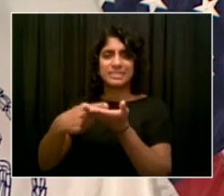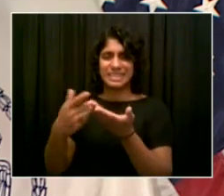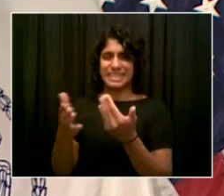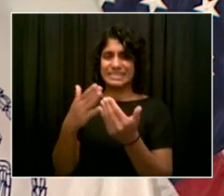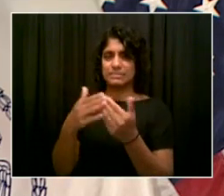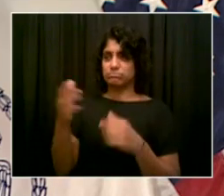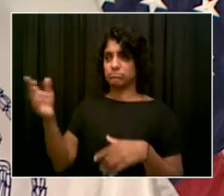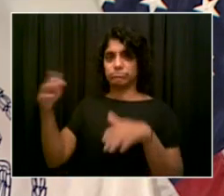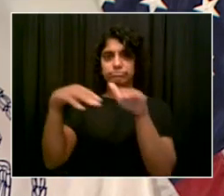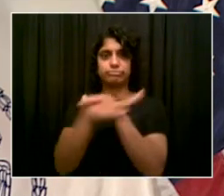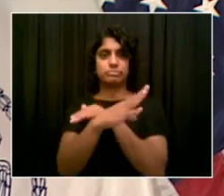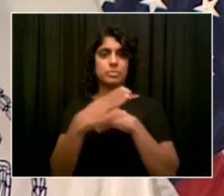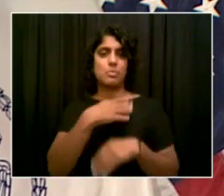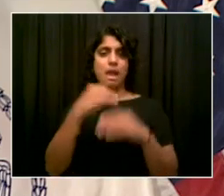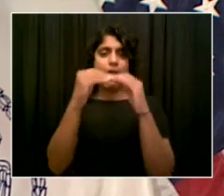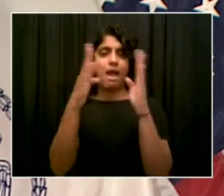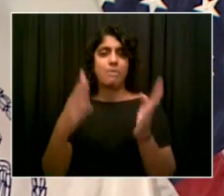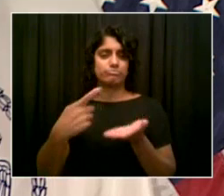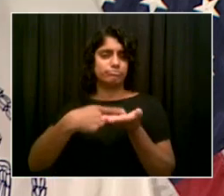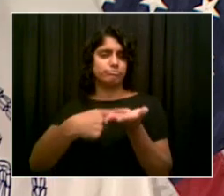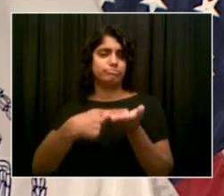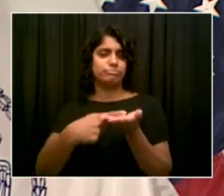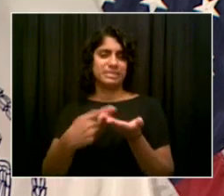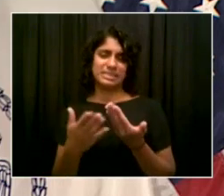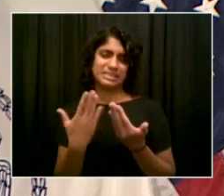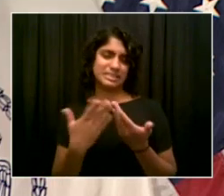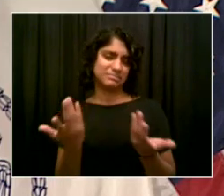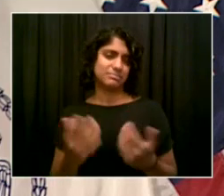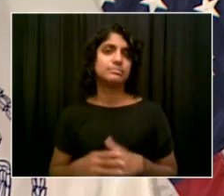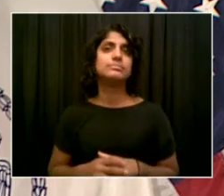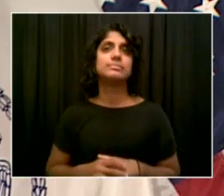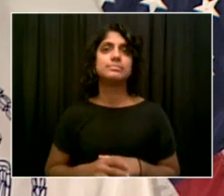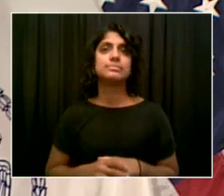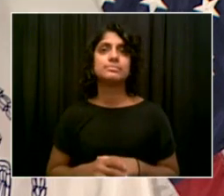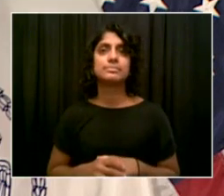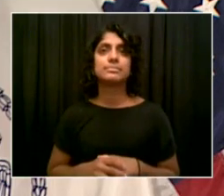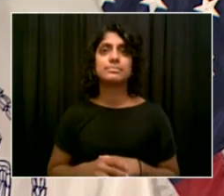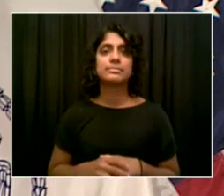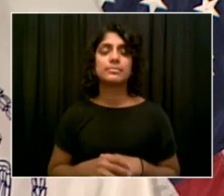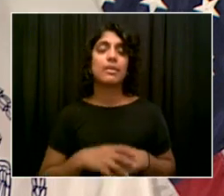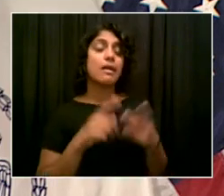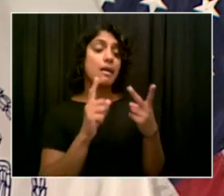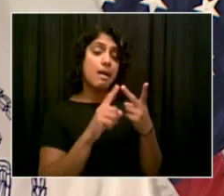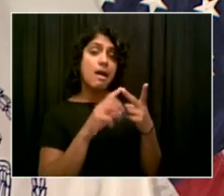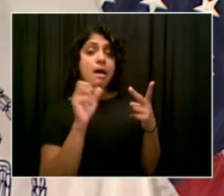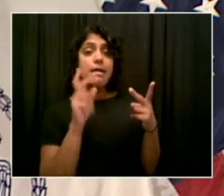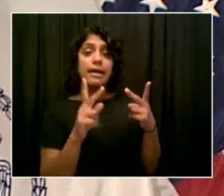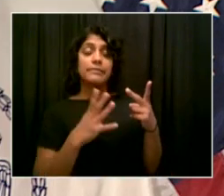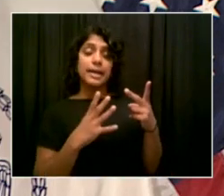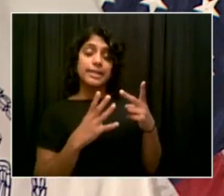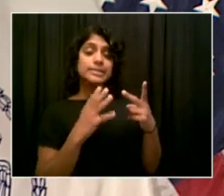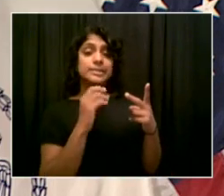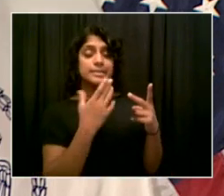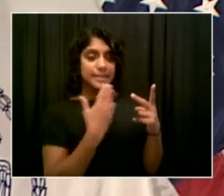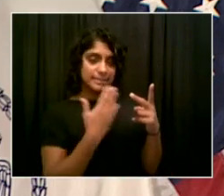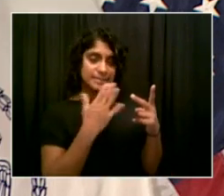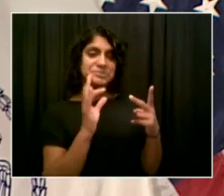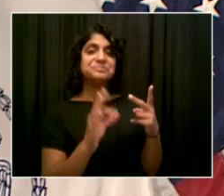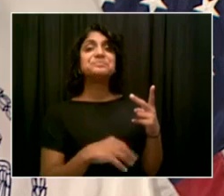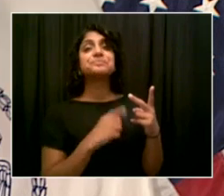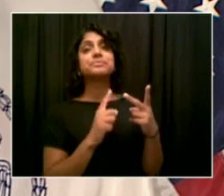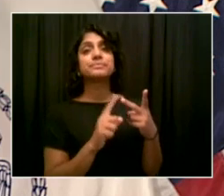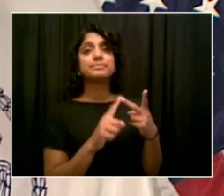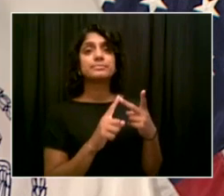Thank you. Also, over the weekend, Adams was on some of the big TV shows, and he says he agreed with LA